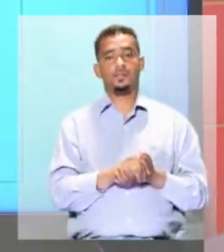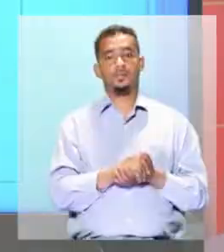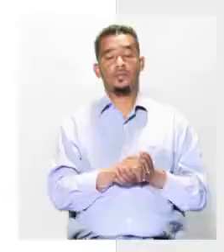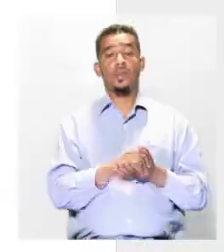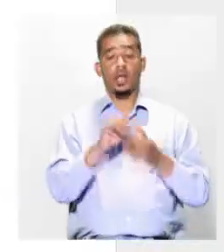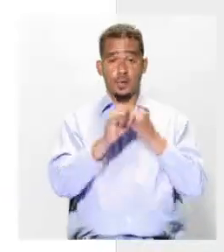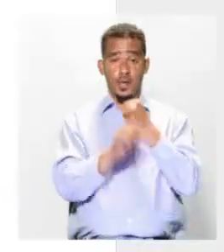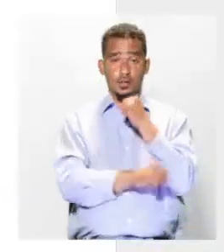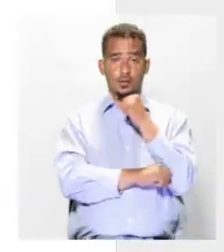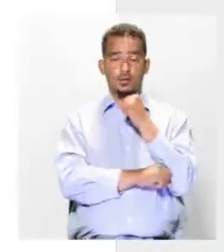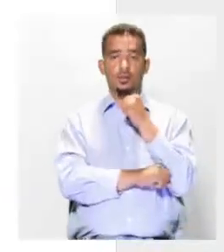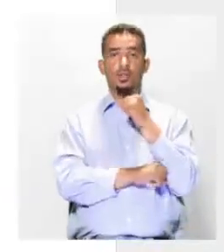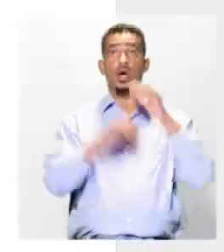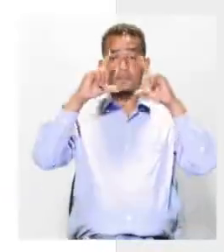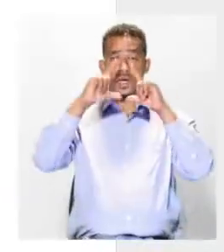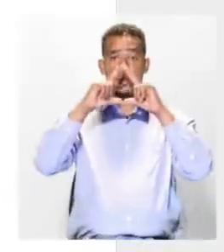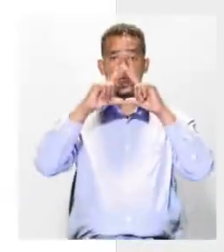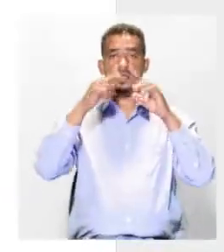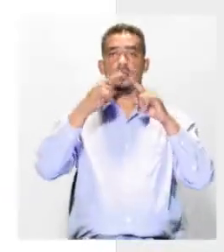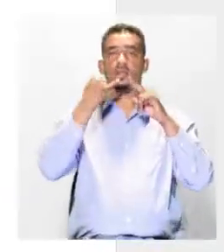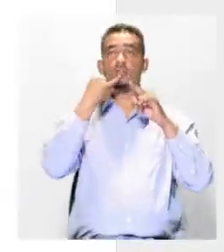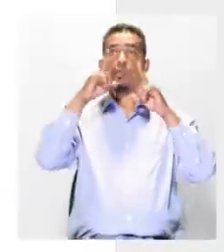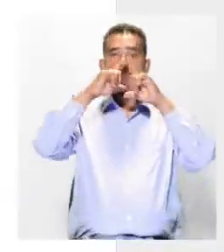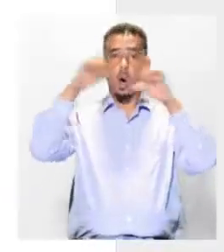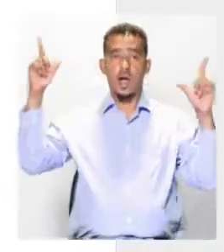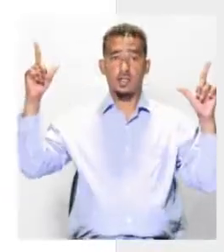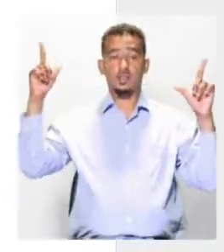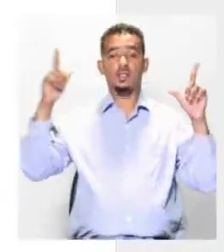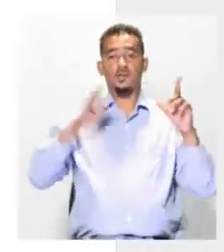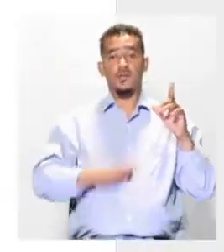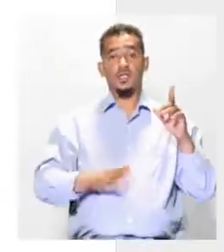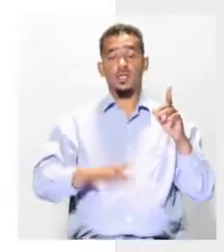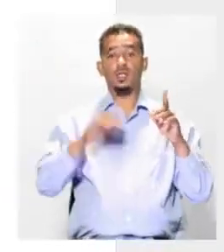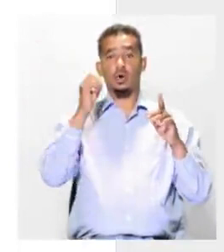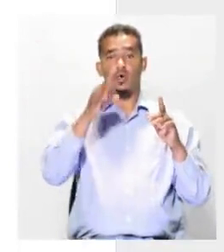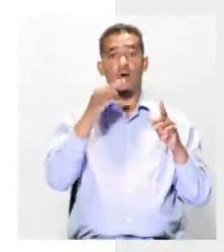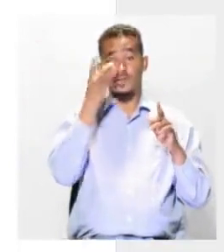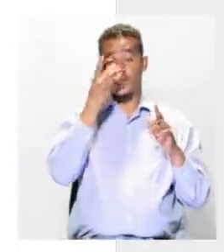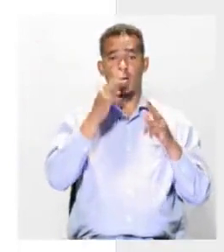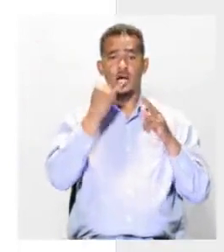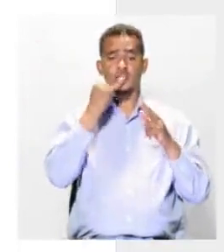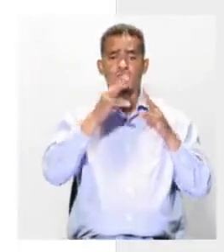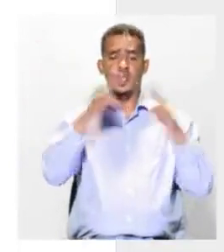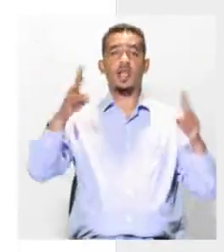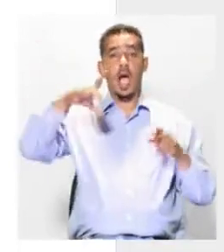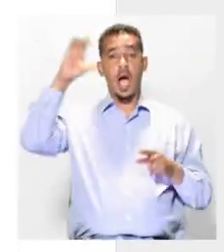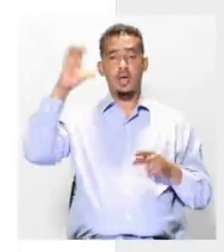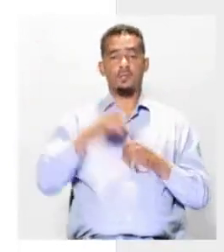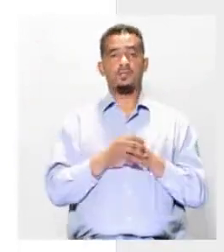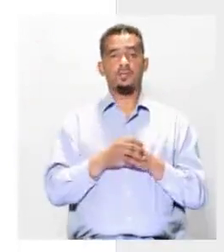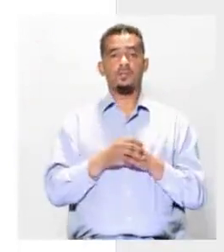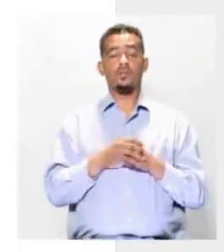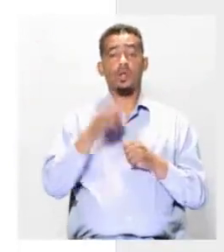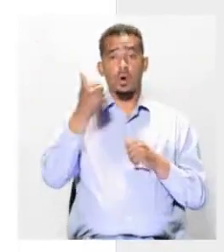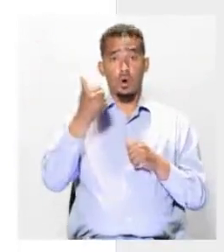At the base, the pyramid is wide. It shows that the fertility of Africa, it is very high.